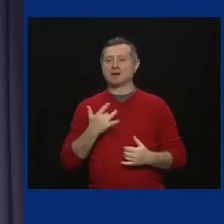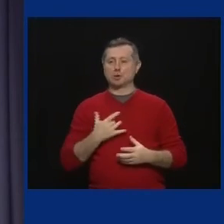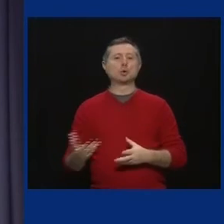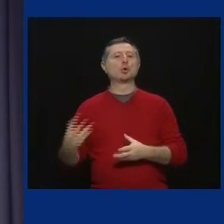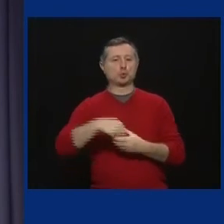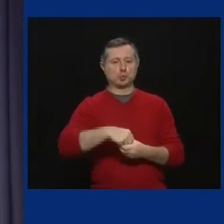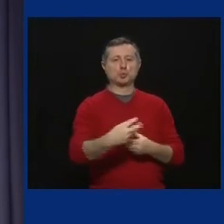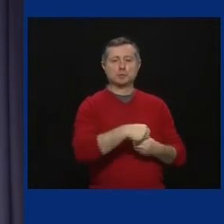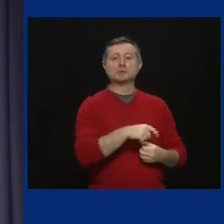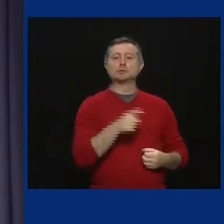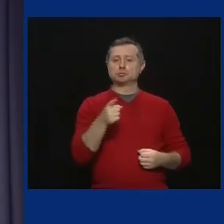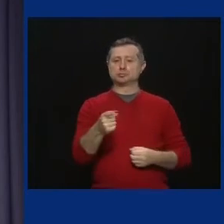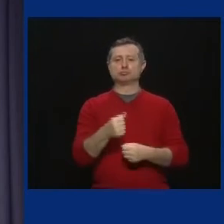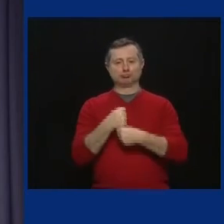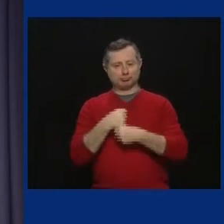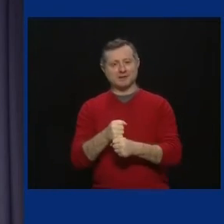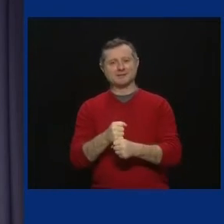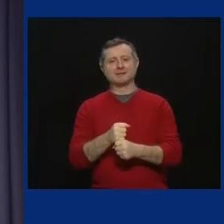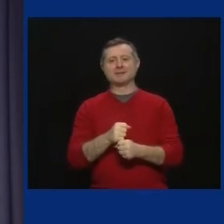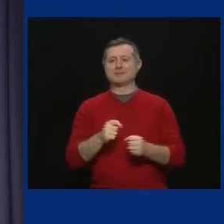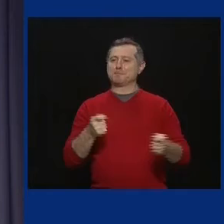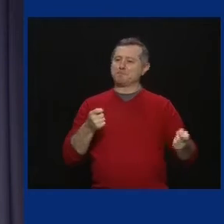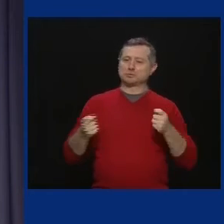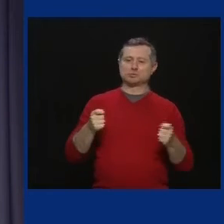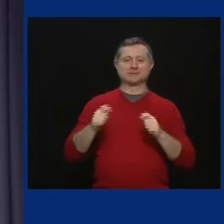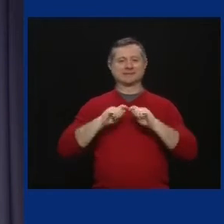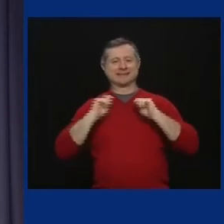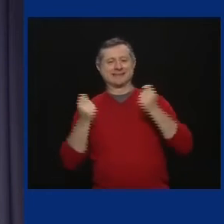the campaign finance board. We, of course,